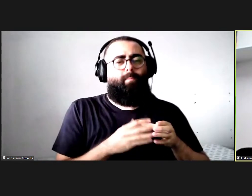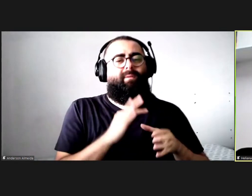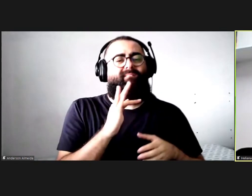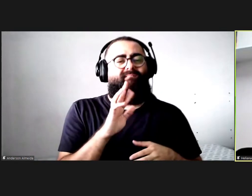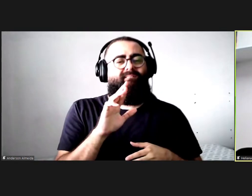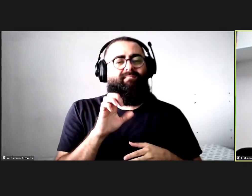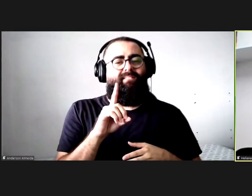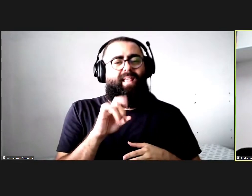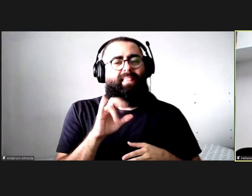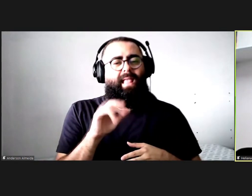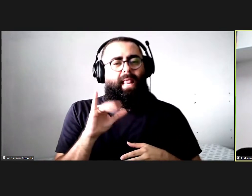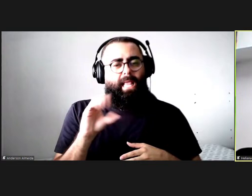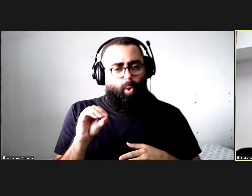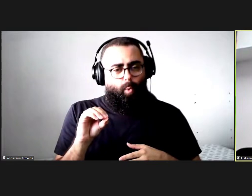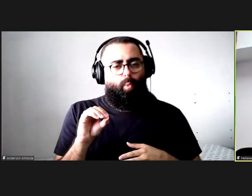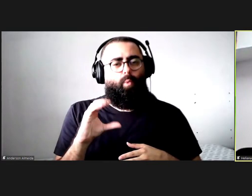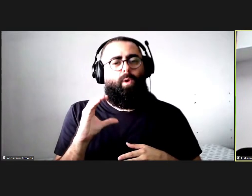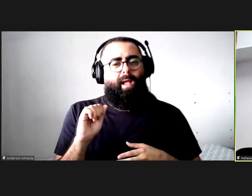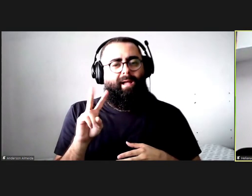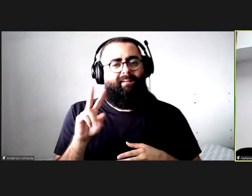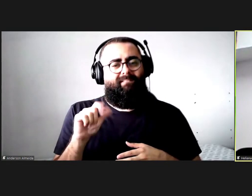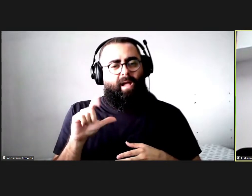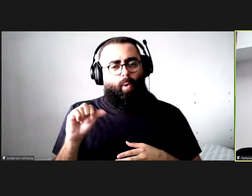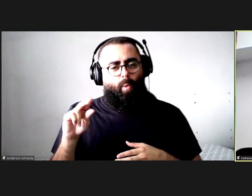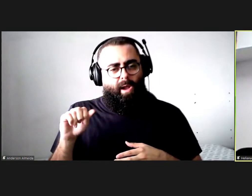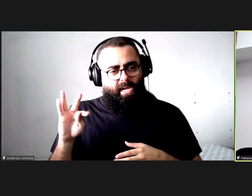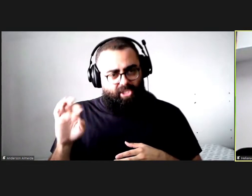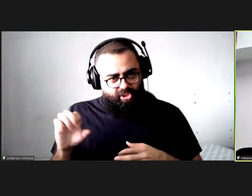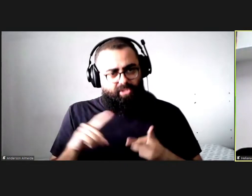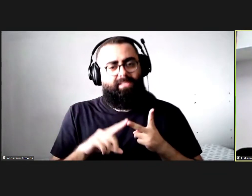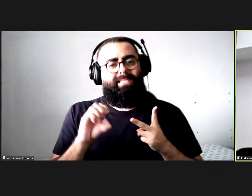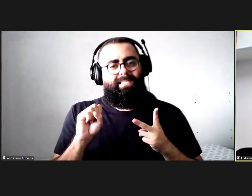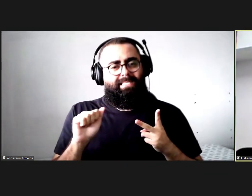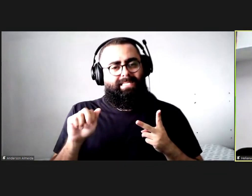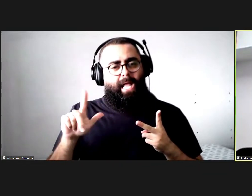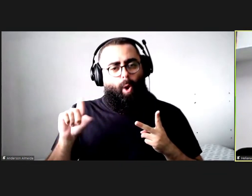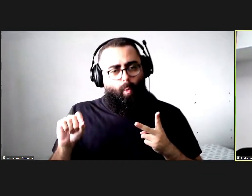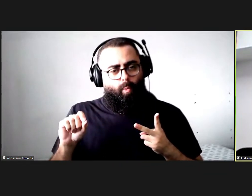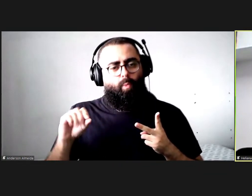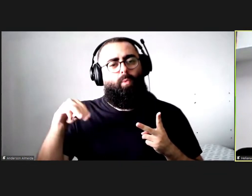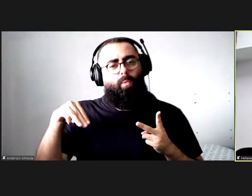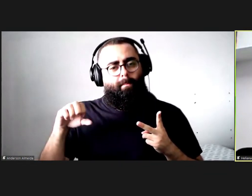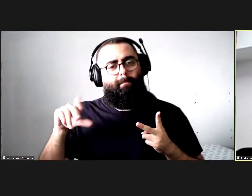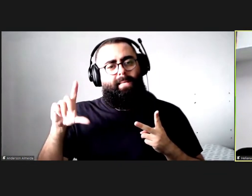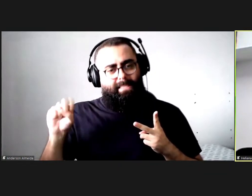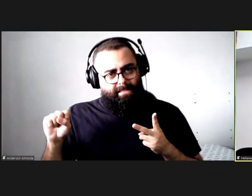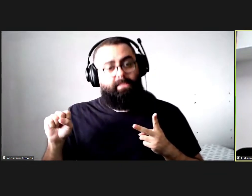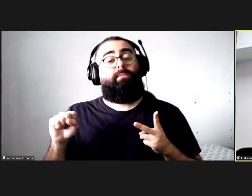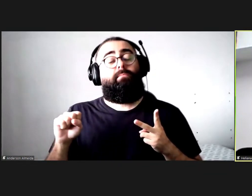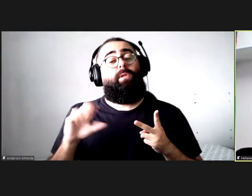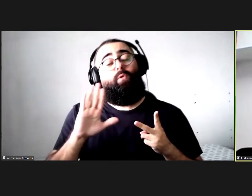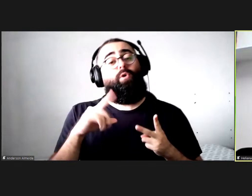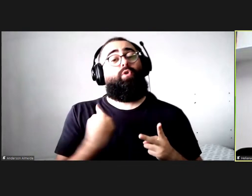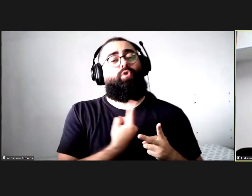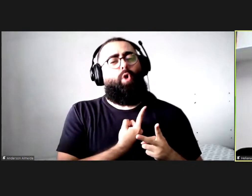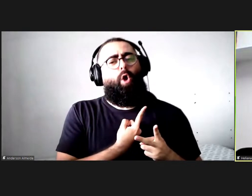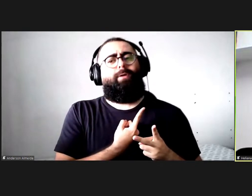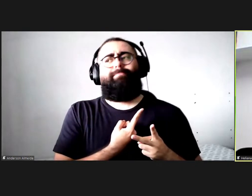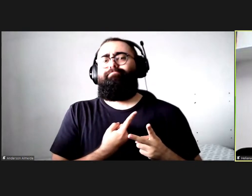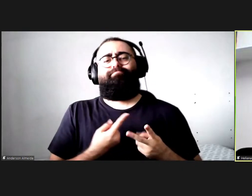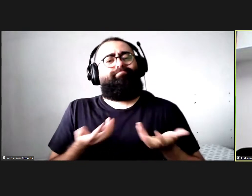Saulo Mendes. And we've been trying to make speech sciences